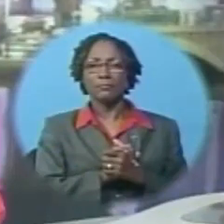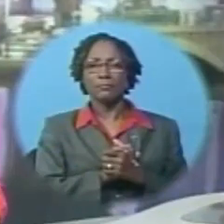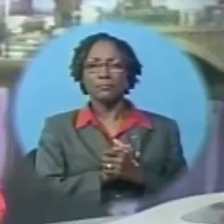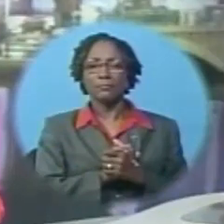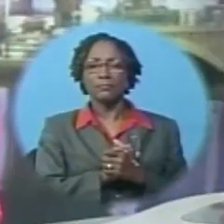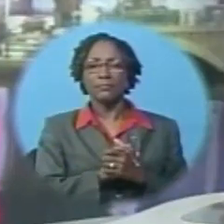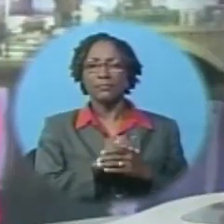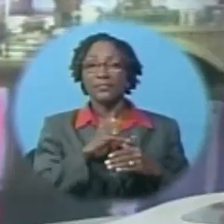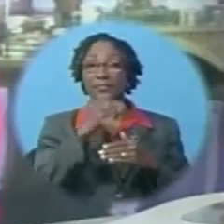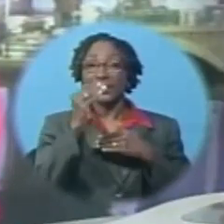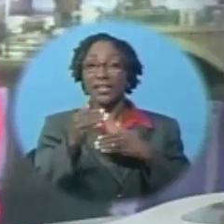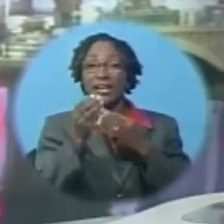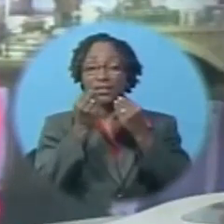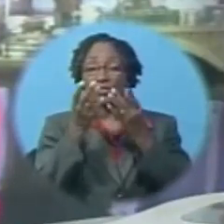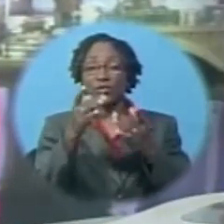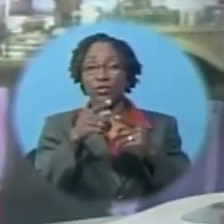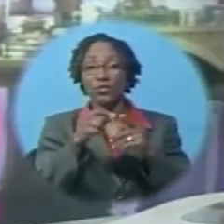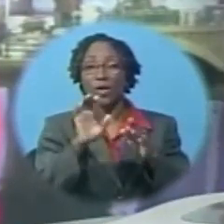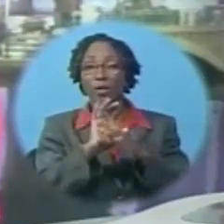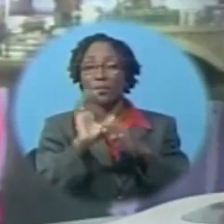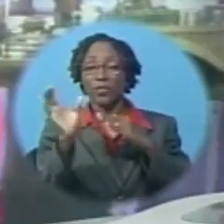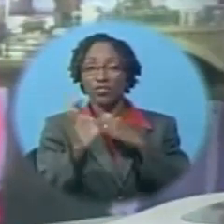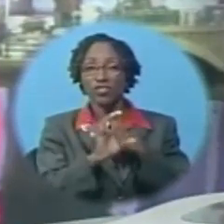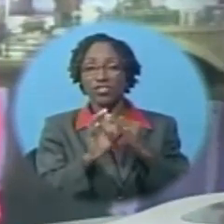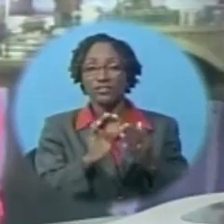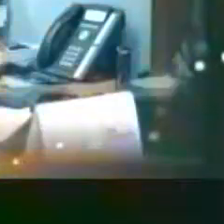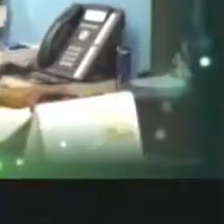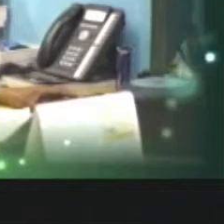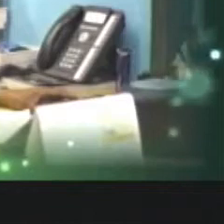Well, still to come, news from around the region.